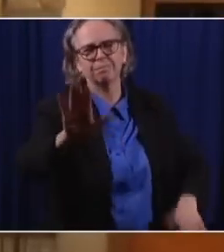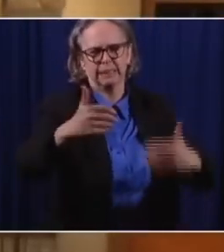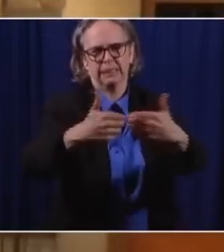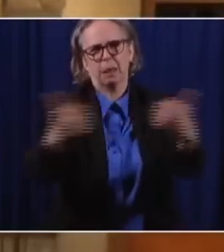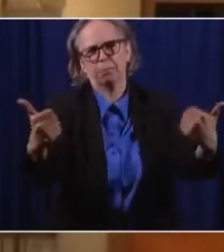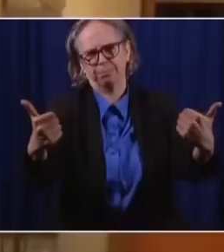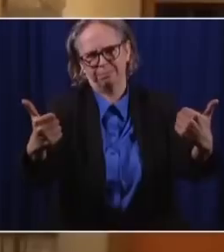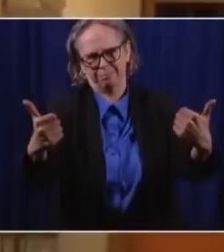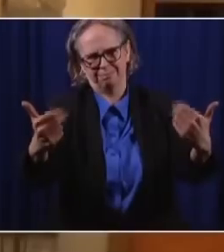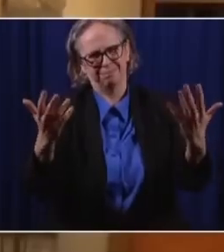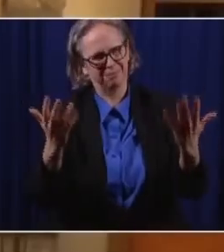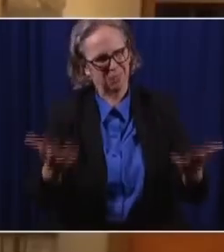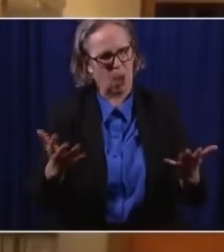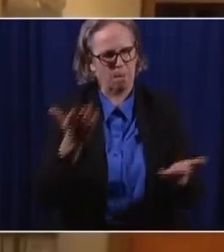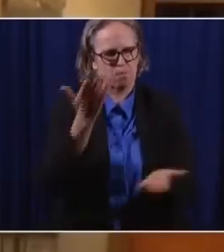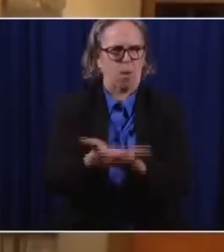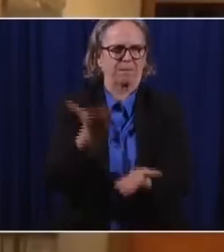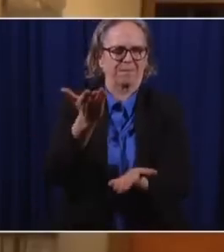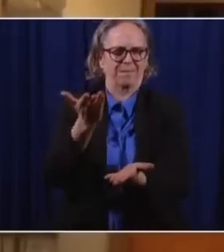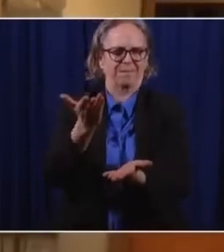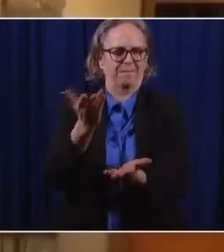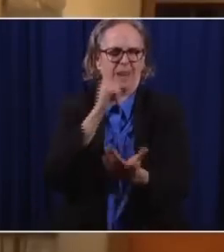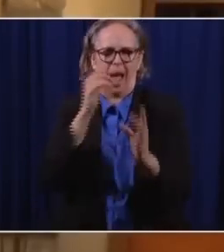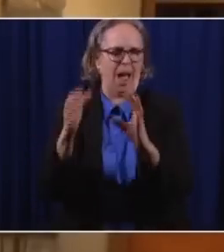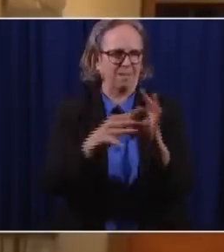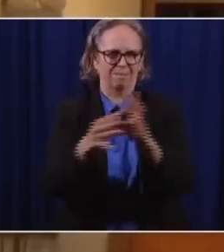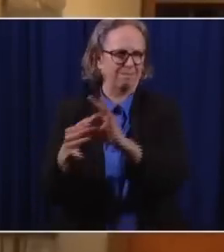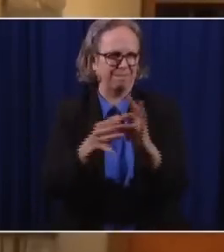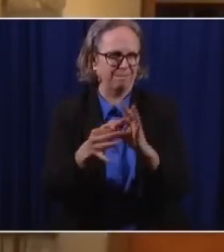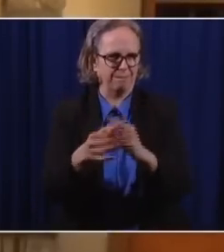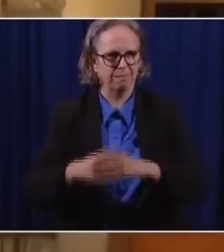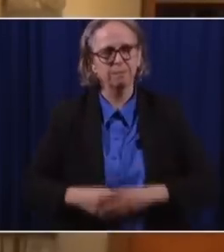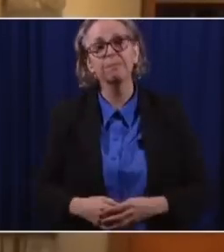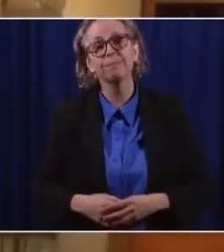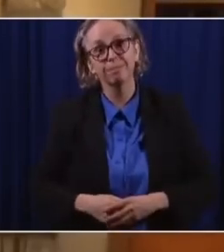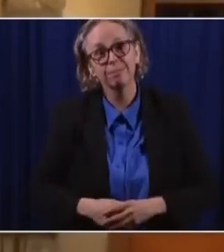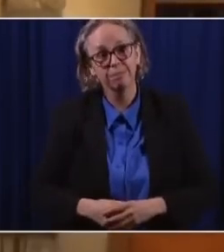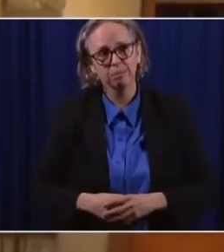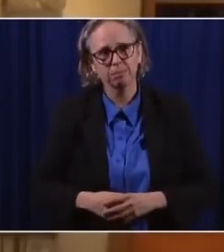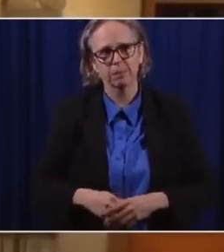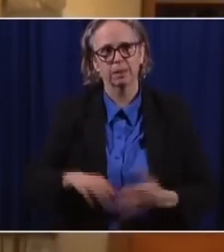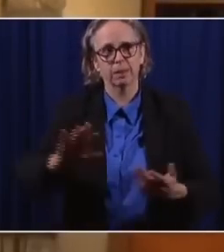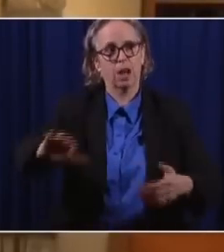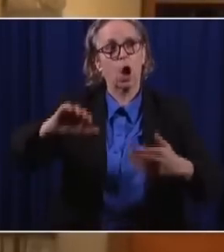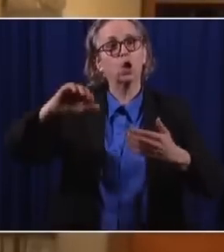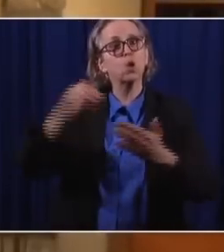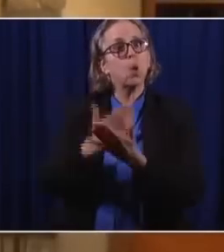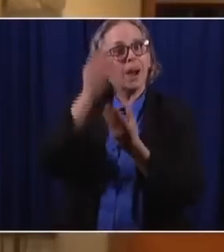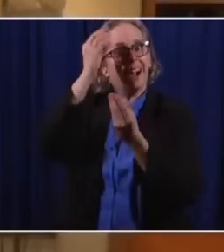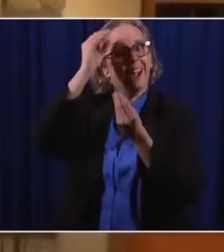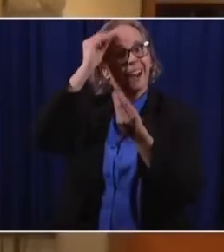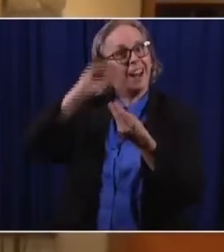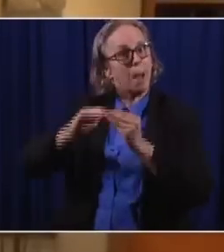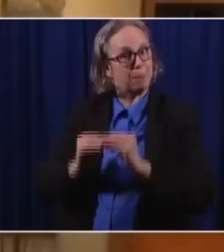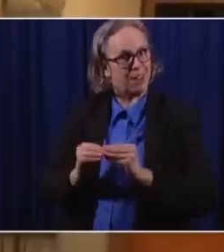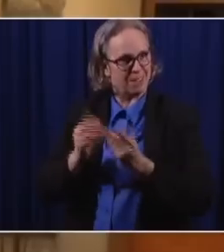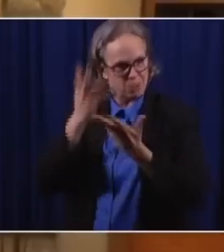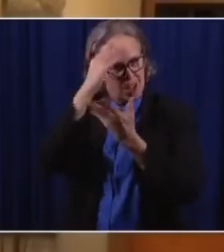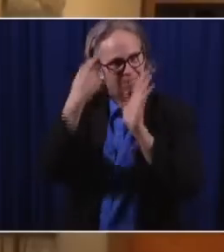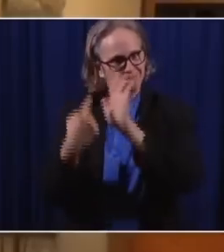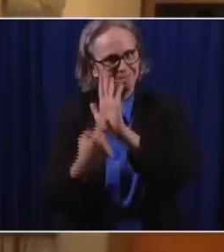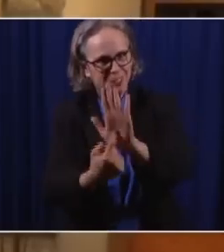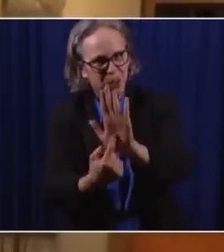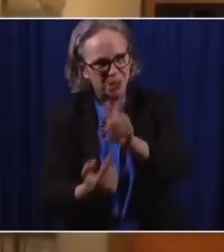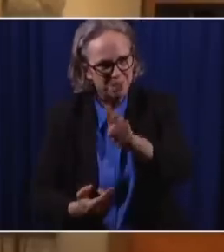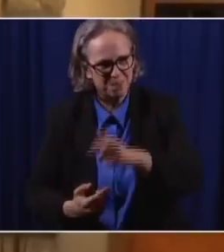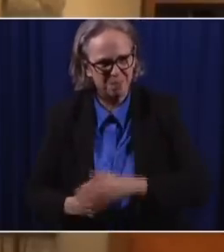Let's go to our new data for the day. Our second part of the new data. The first is when we rank the counties